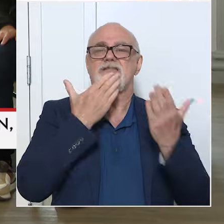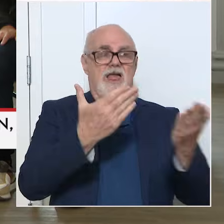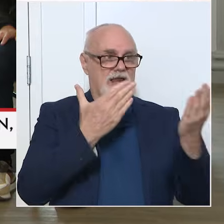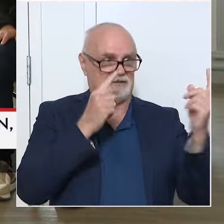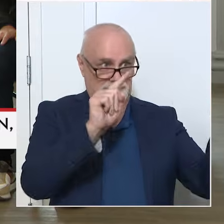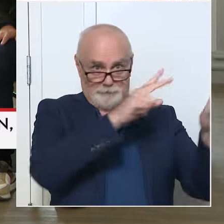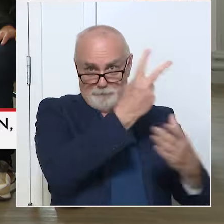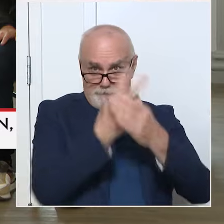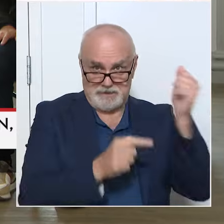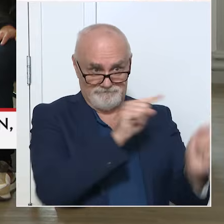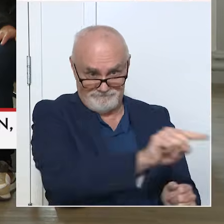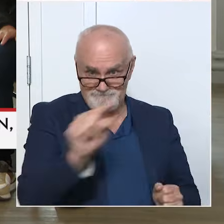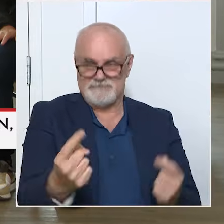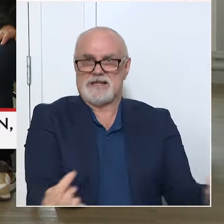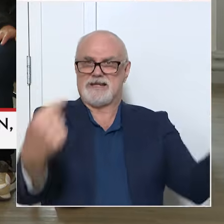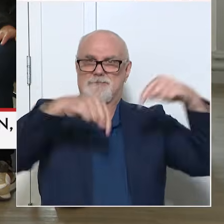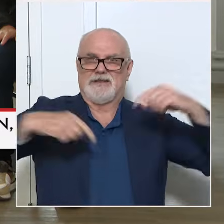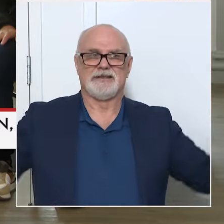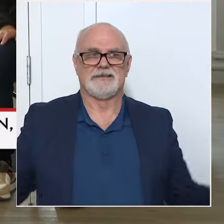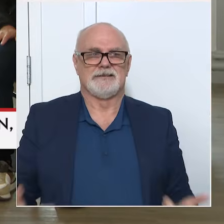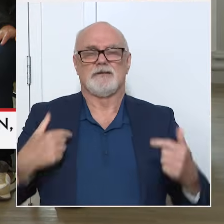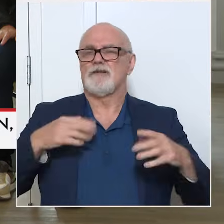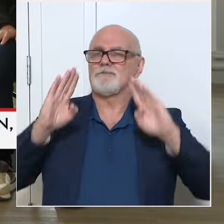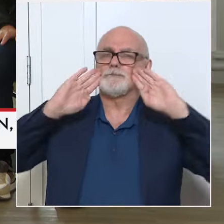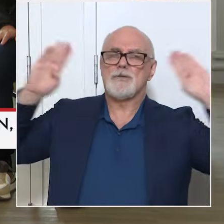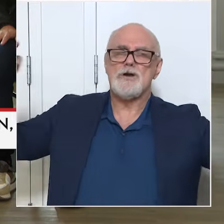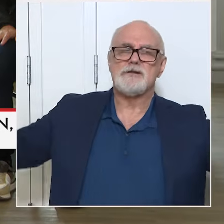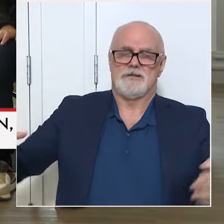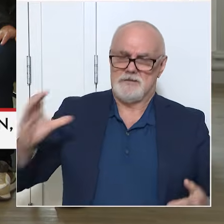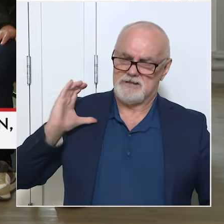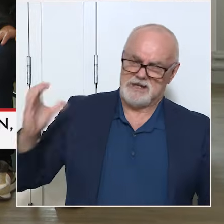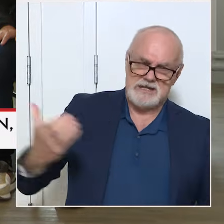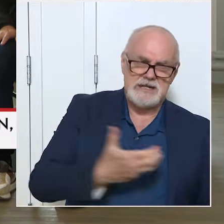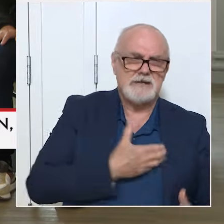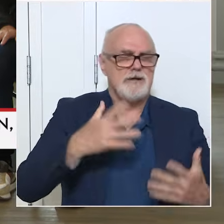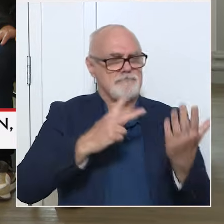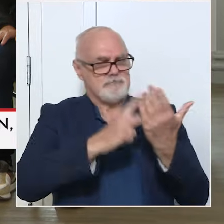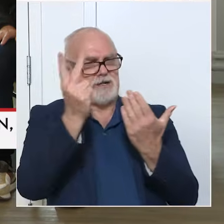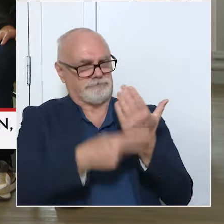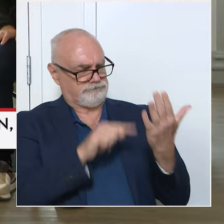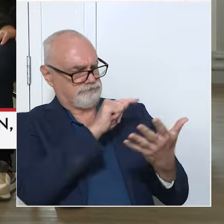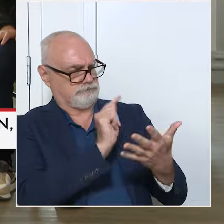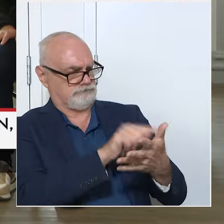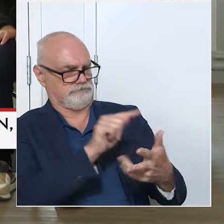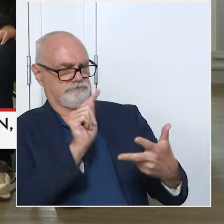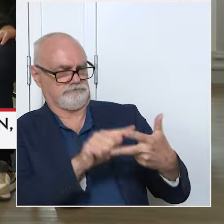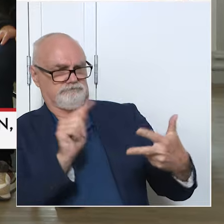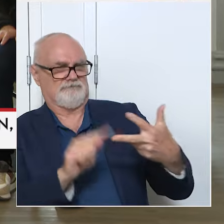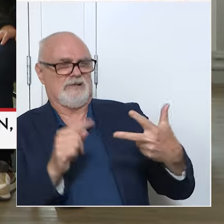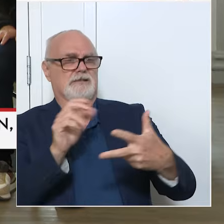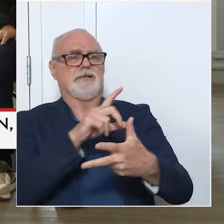the programs that we fund. Will these programs keep people and families in